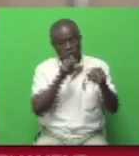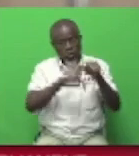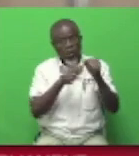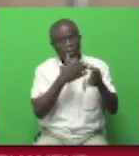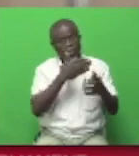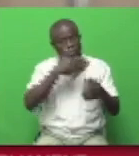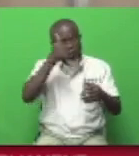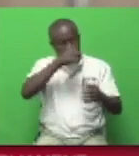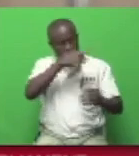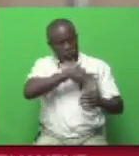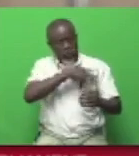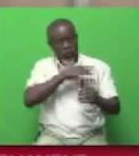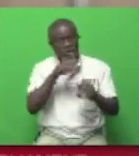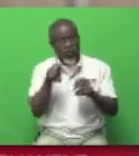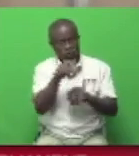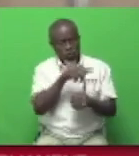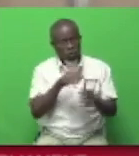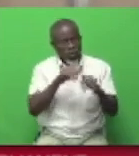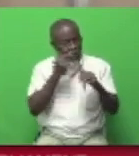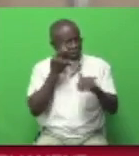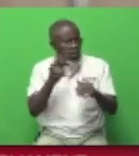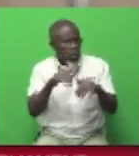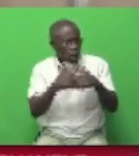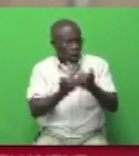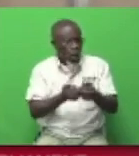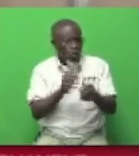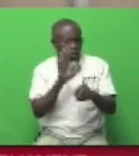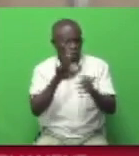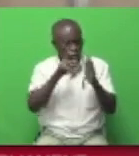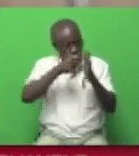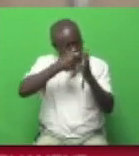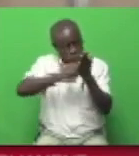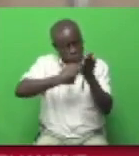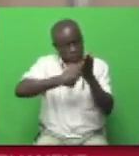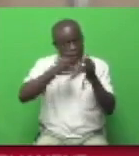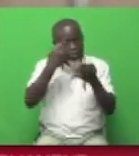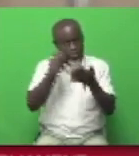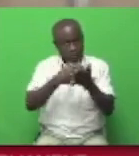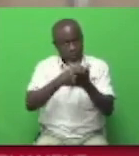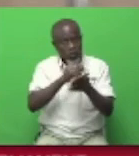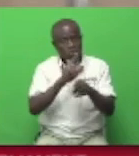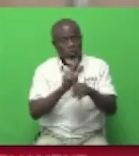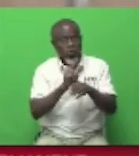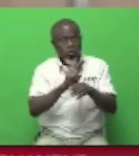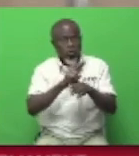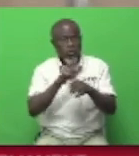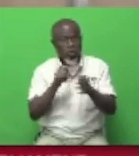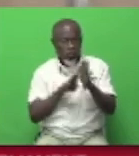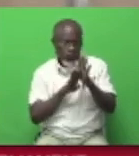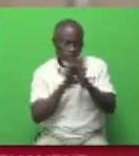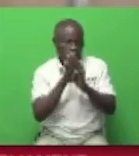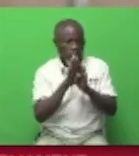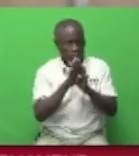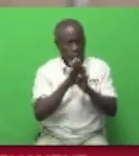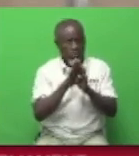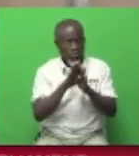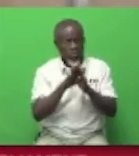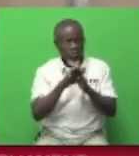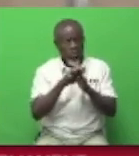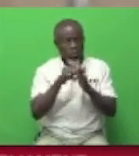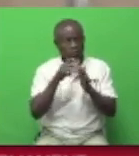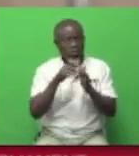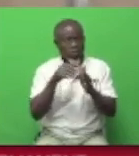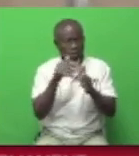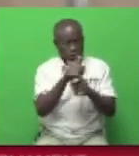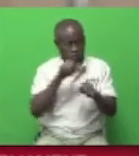Tobago, this is where your taxpayers' dollars are going in developing these units and ensuring that they're provided with the resources